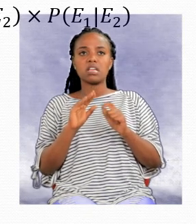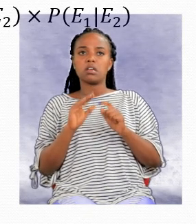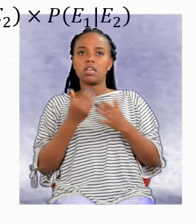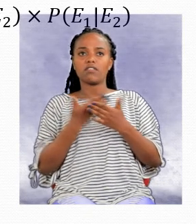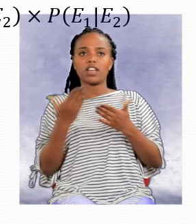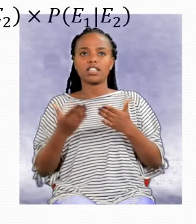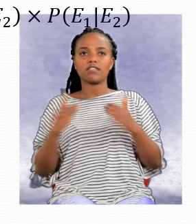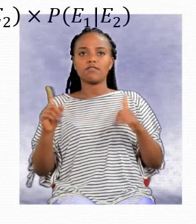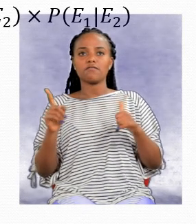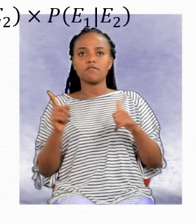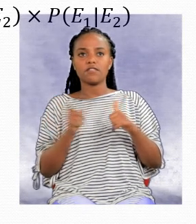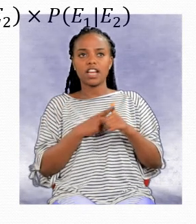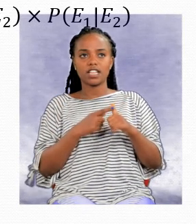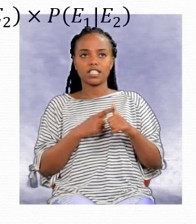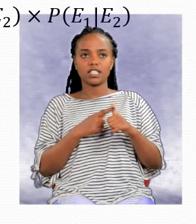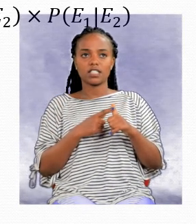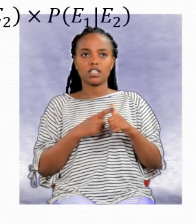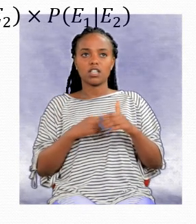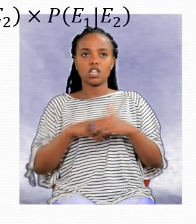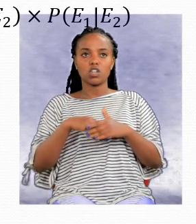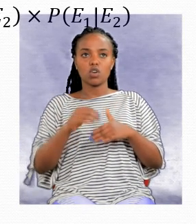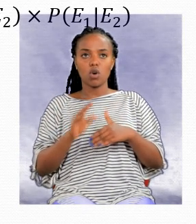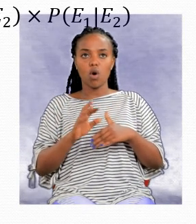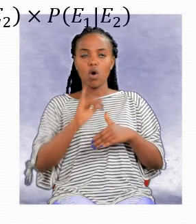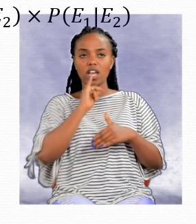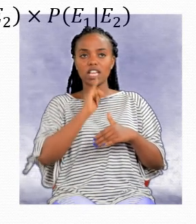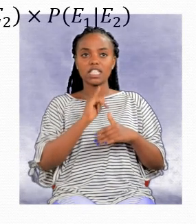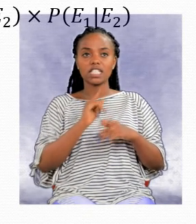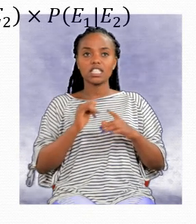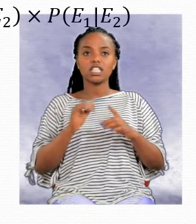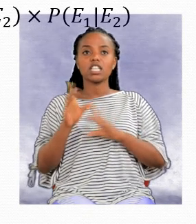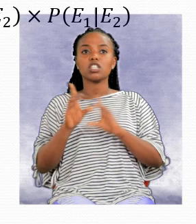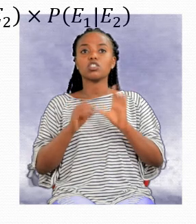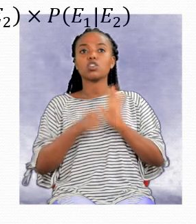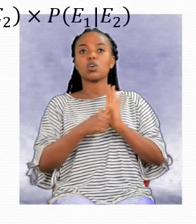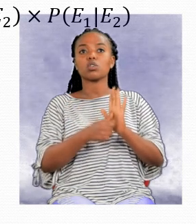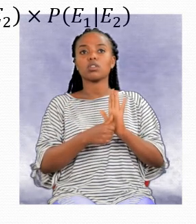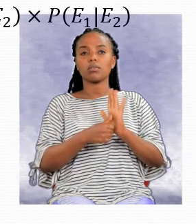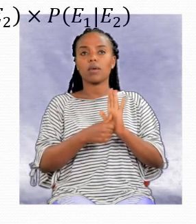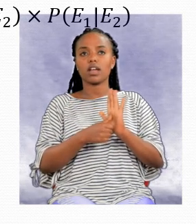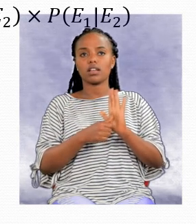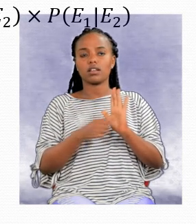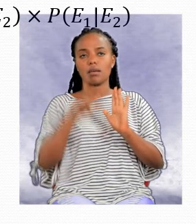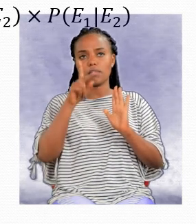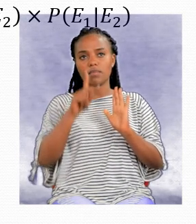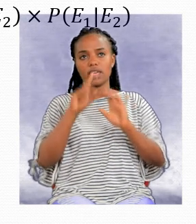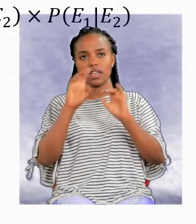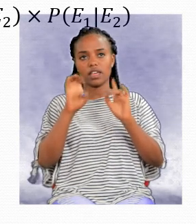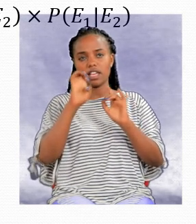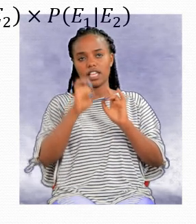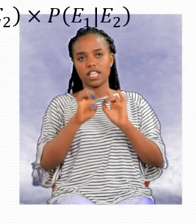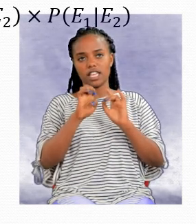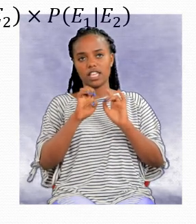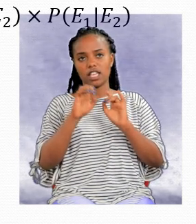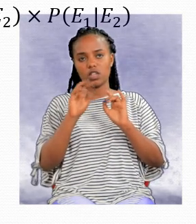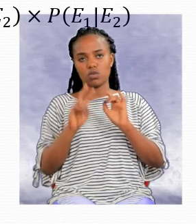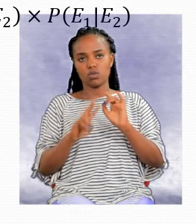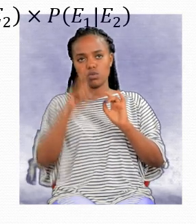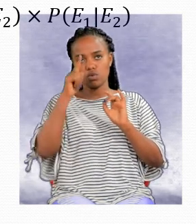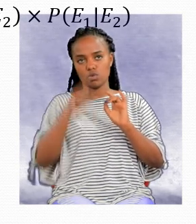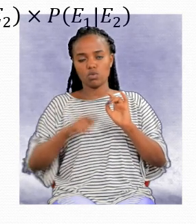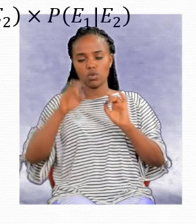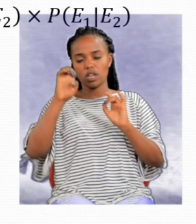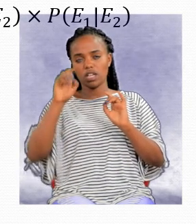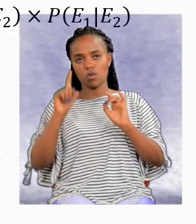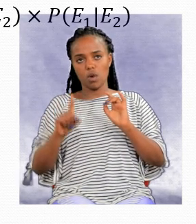on the first draw, or E1 has occurred, is noted by this symbol. Probability of event 2, given